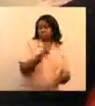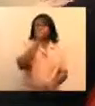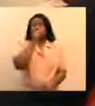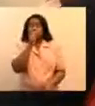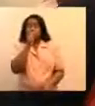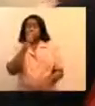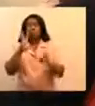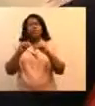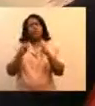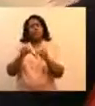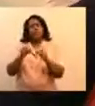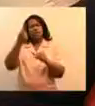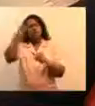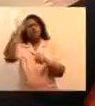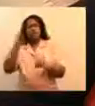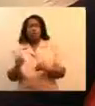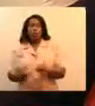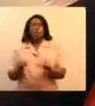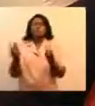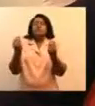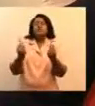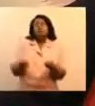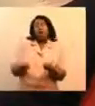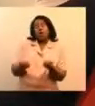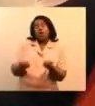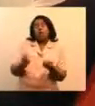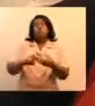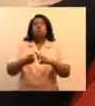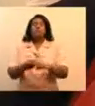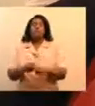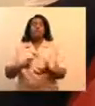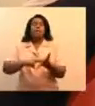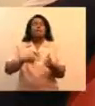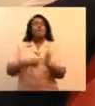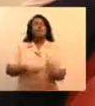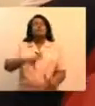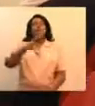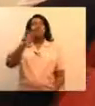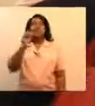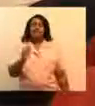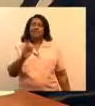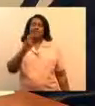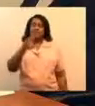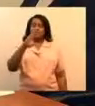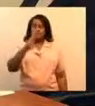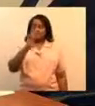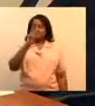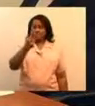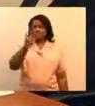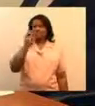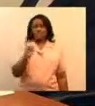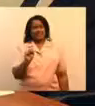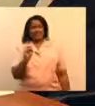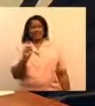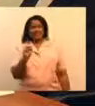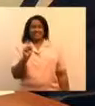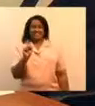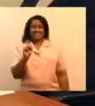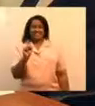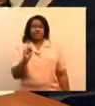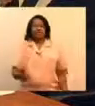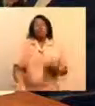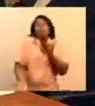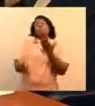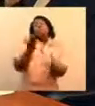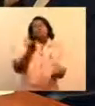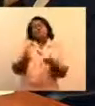and one of the parties to work out problems that occur during the mediation process. This may include an opportunity